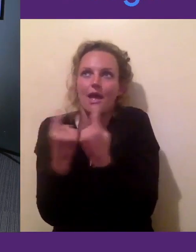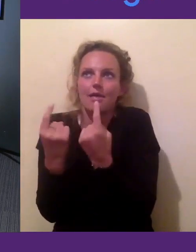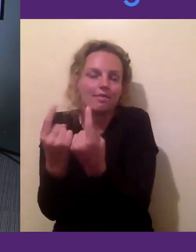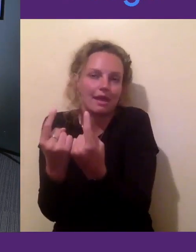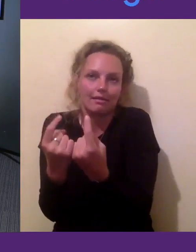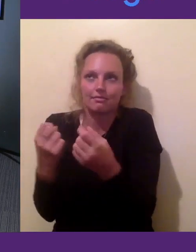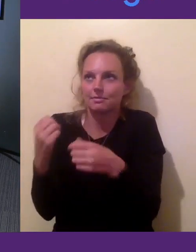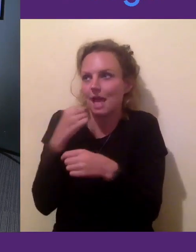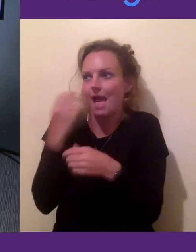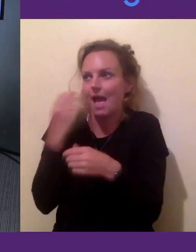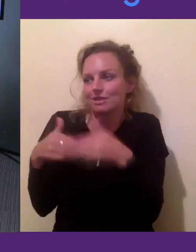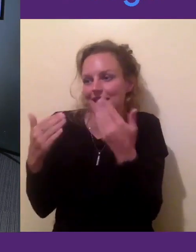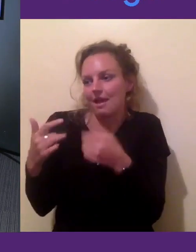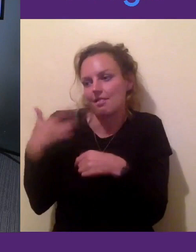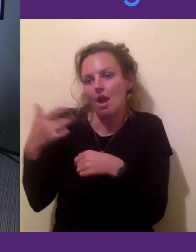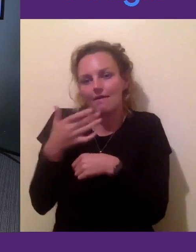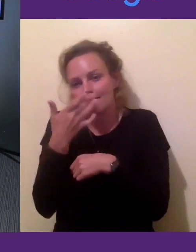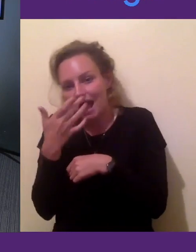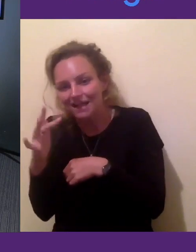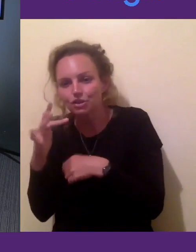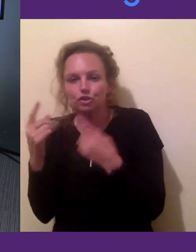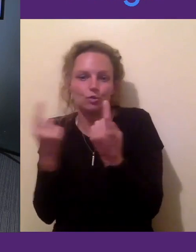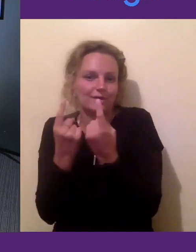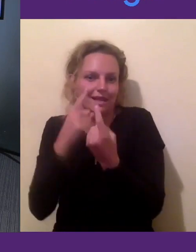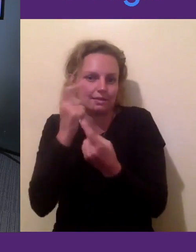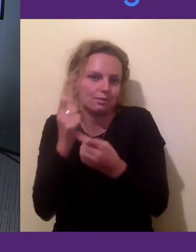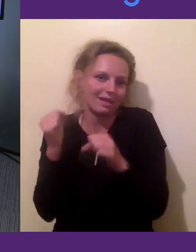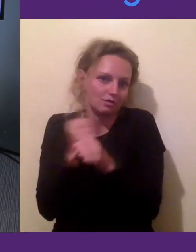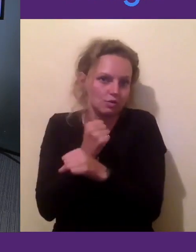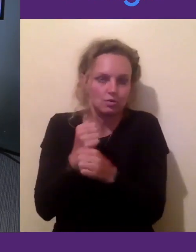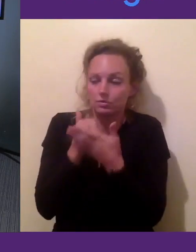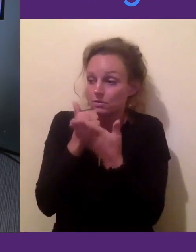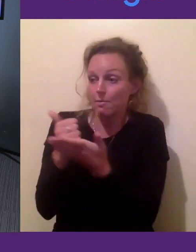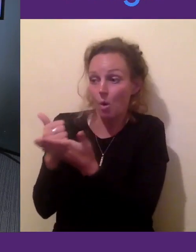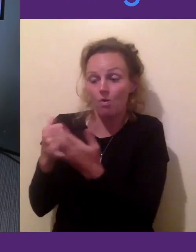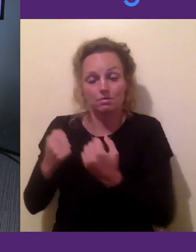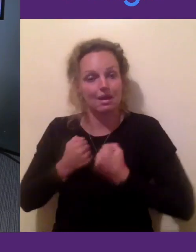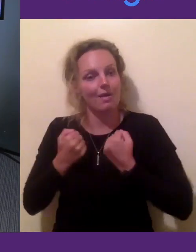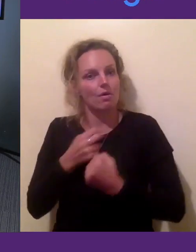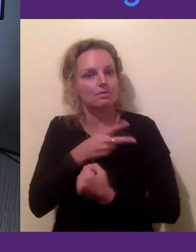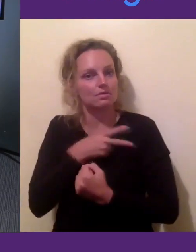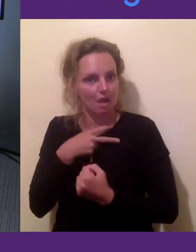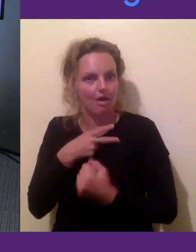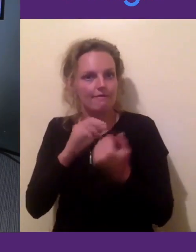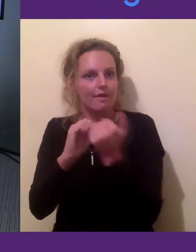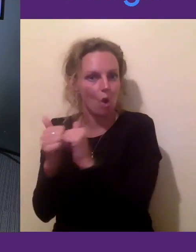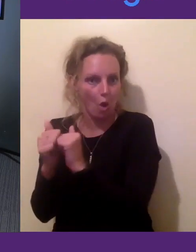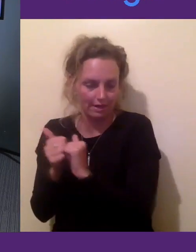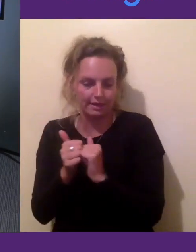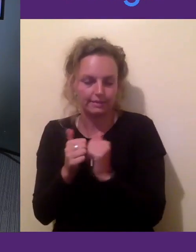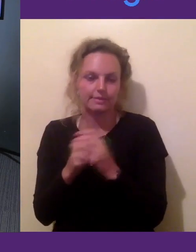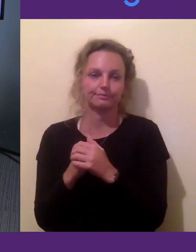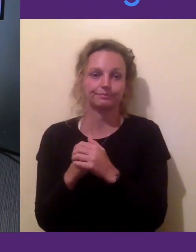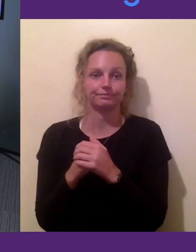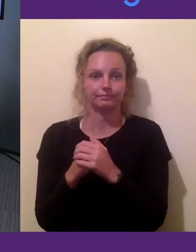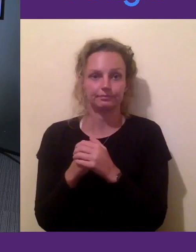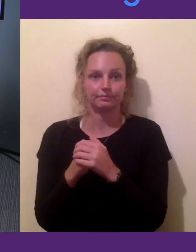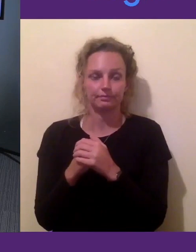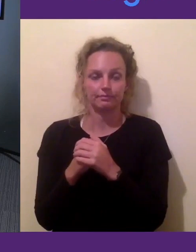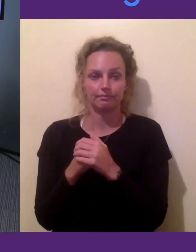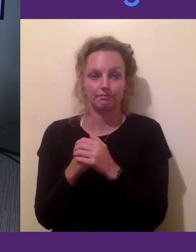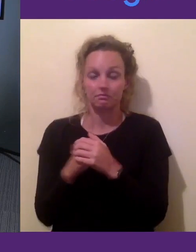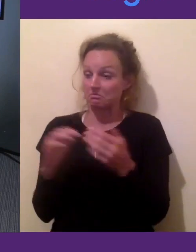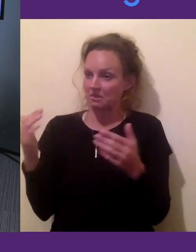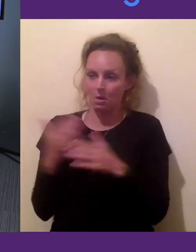then also for our colleagues as well. So that was something that we did that worked really well, is just getting people in a room